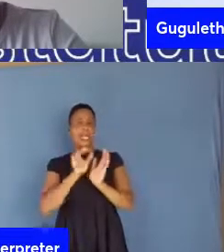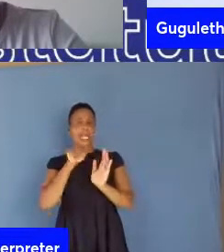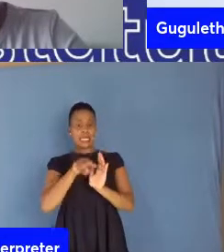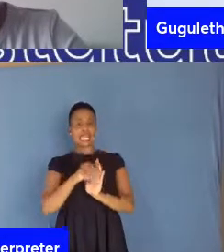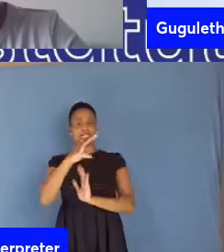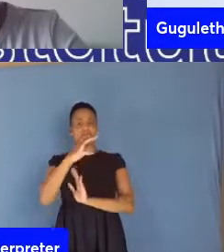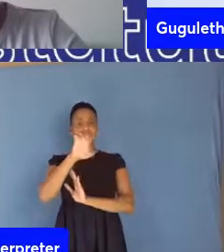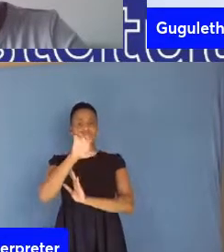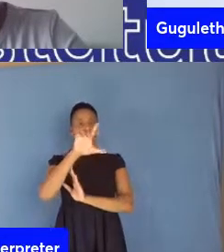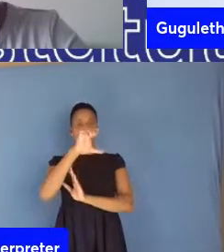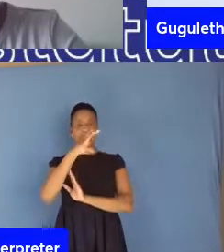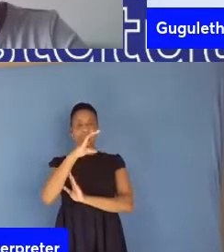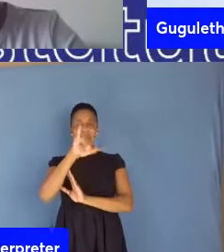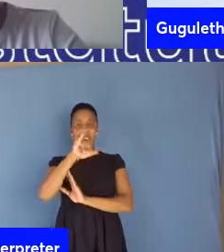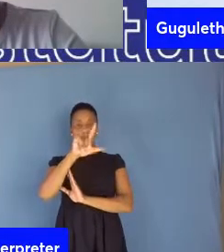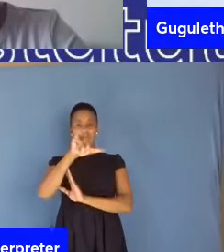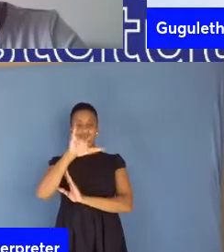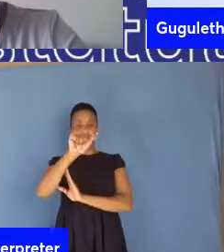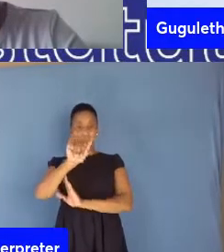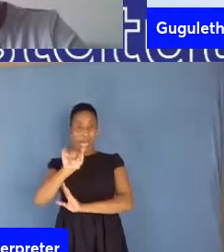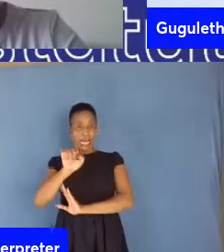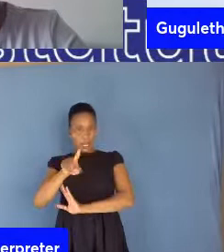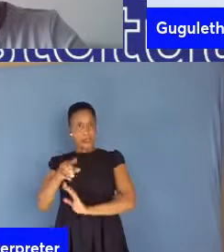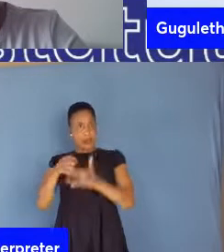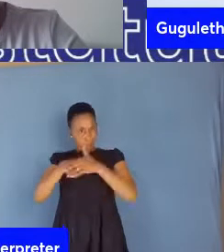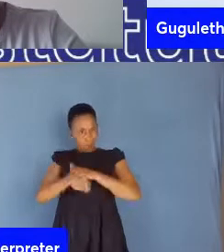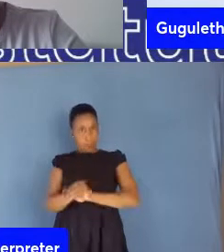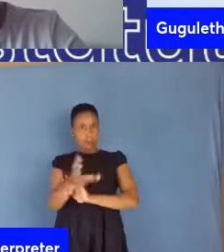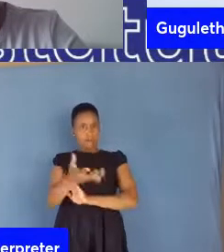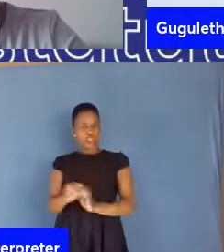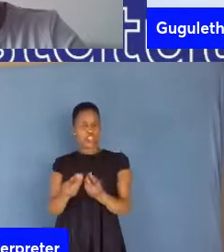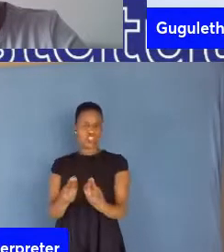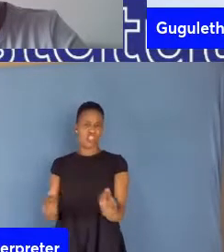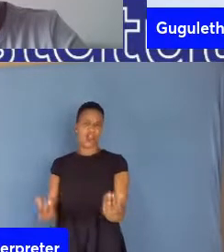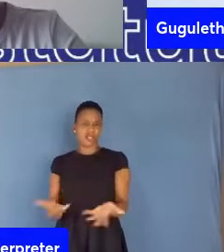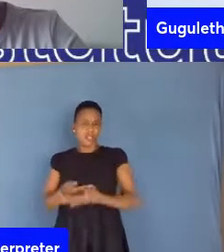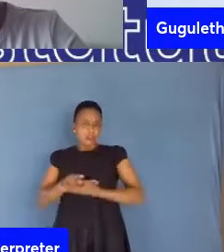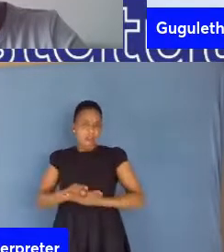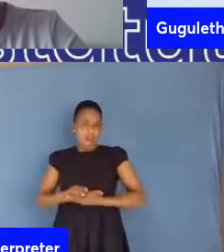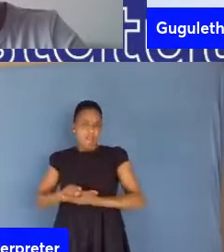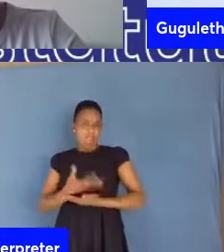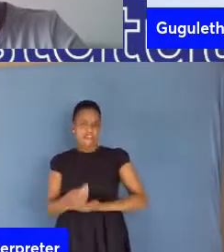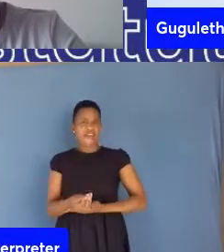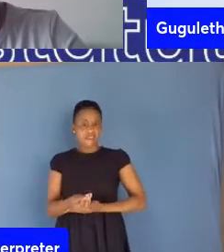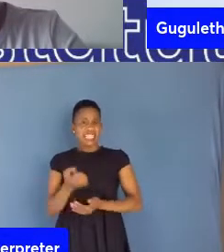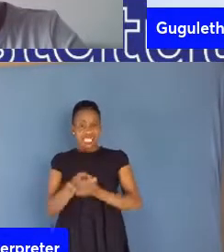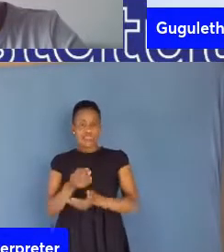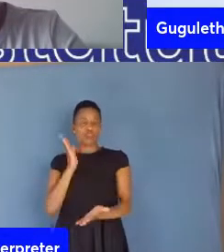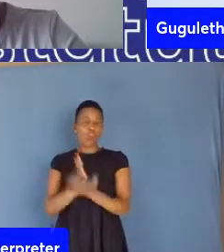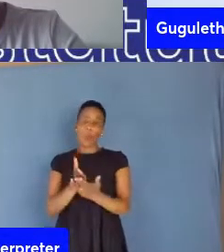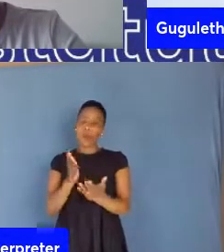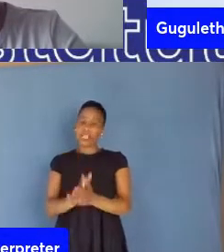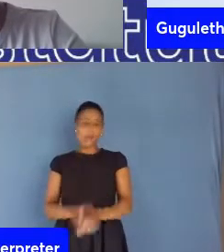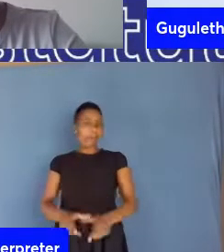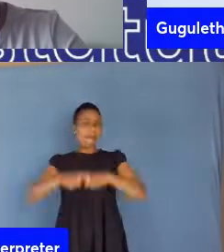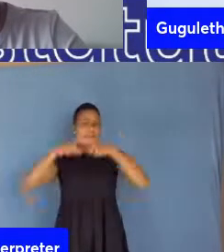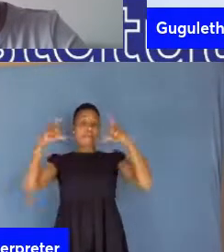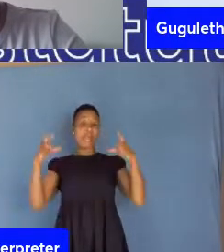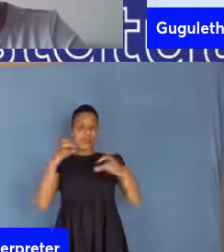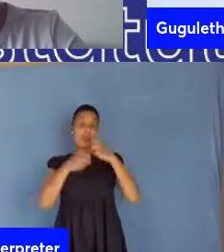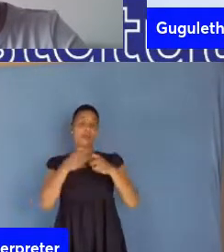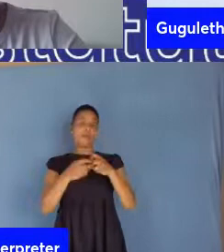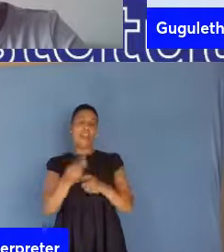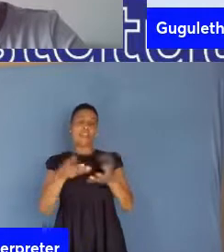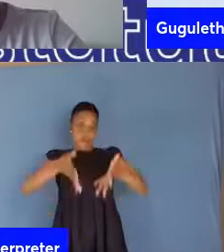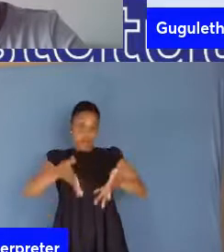and gave birth to a child. So surely there is a huge problem in this country about rape in